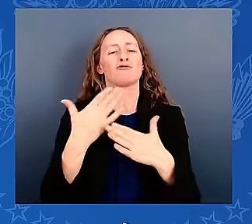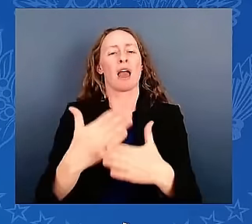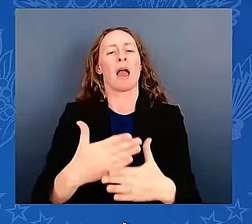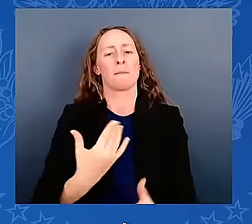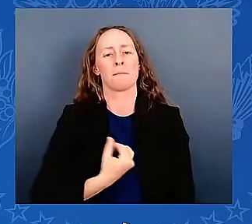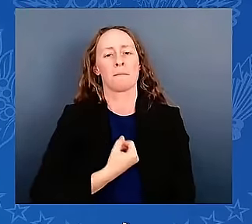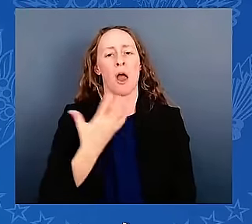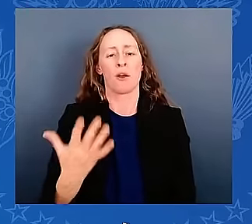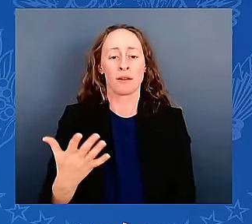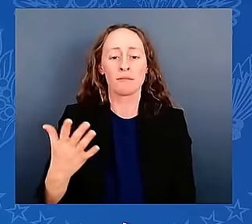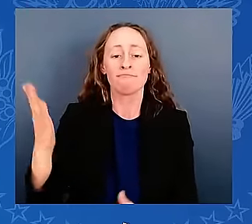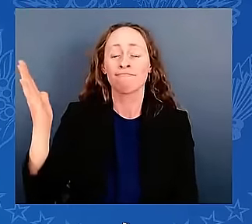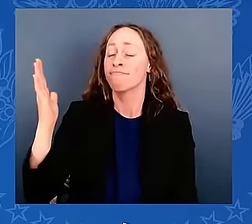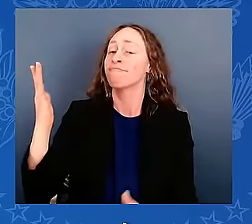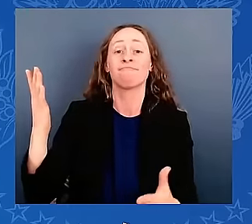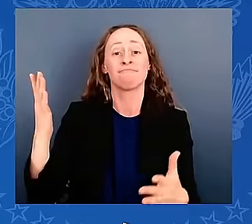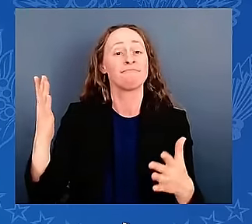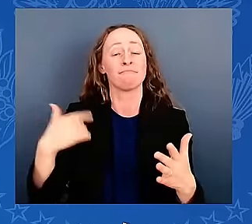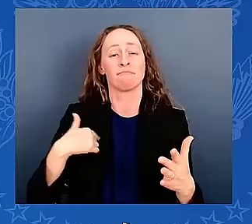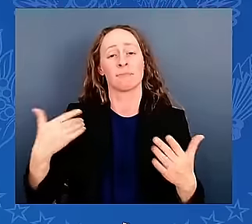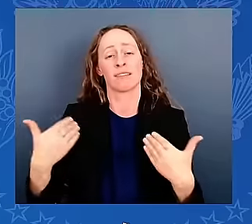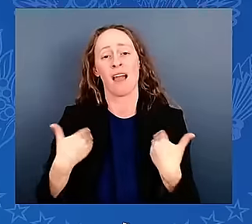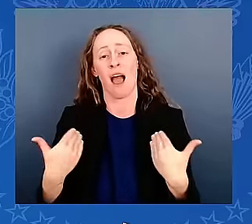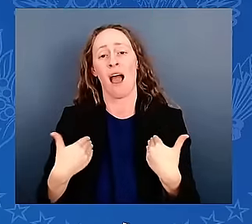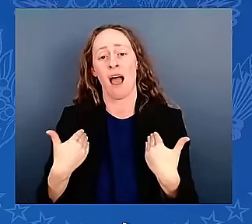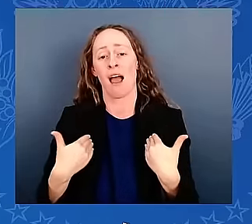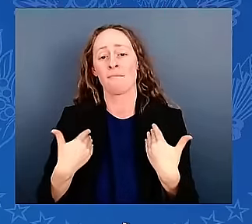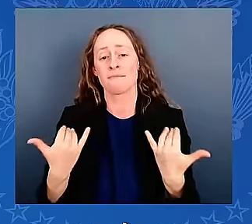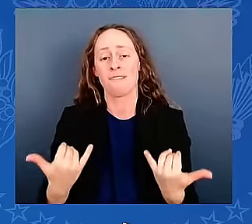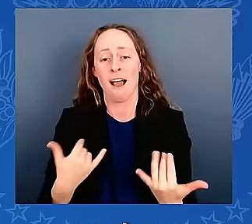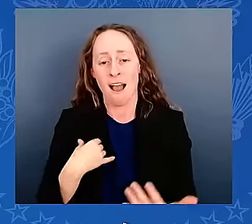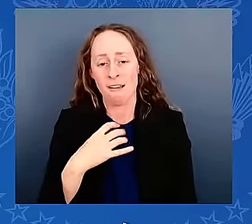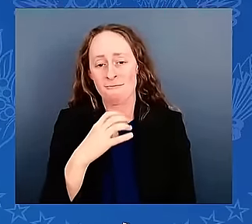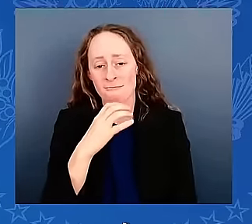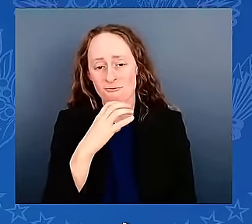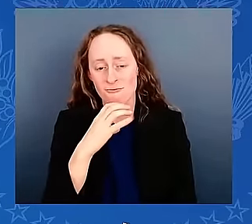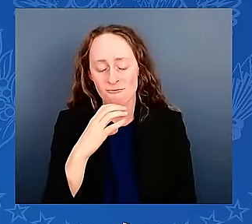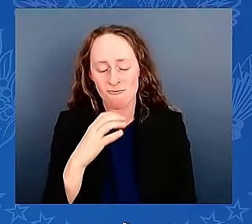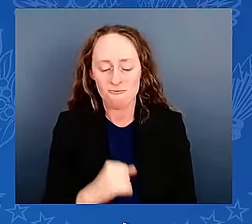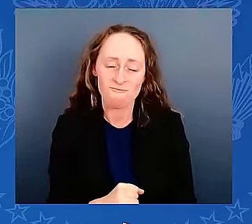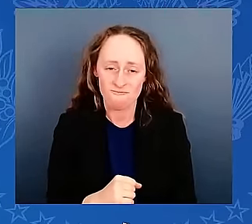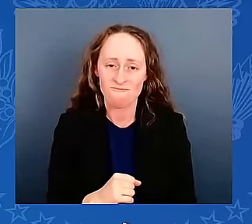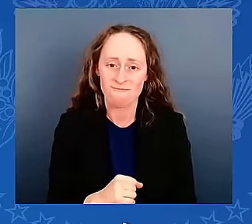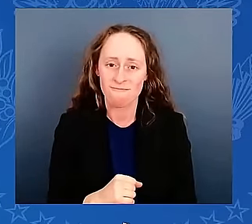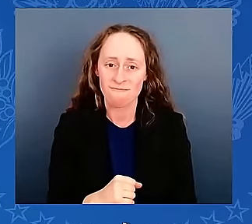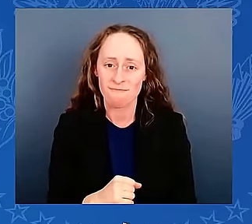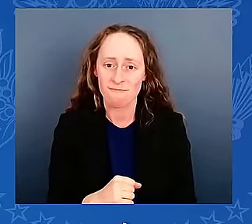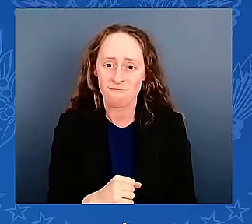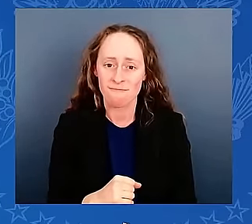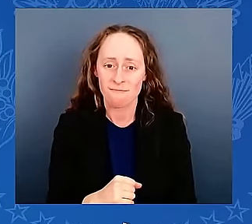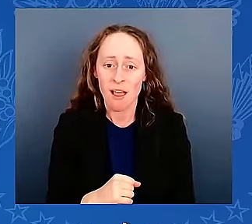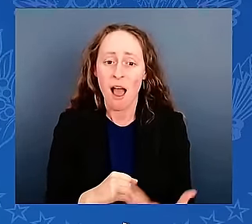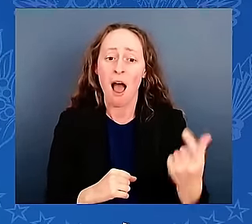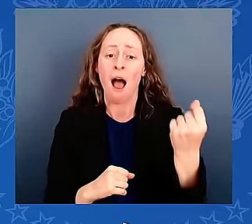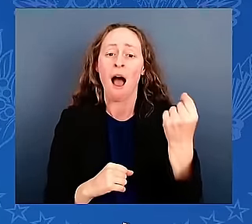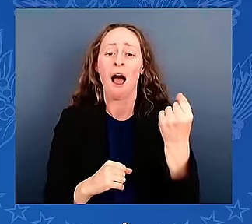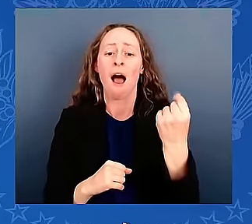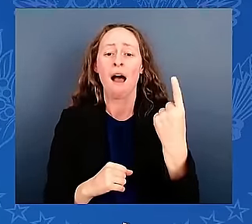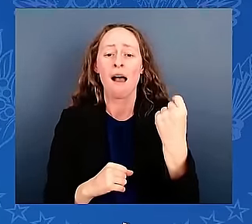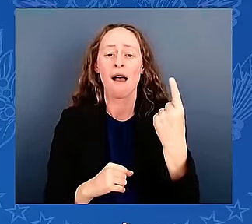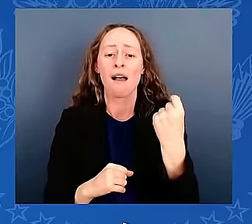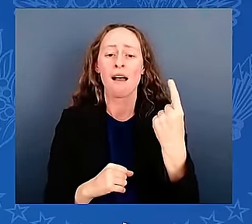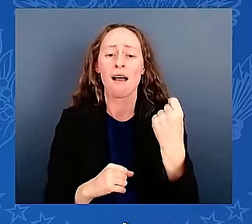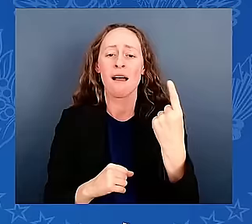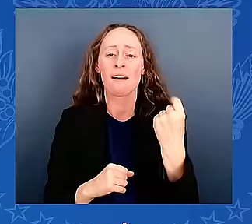Yet I have not seen the righteous forsaken. I have not seen the righteous forsaken. And I